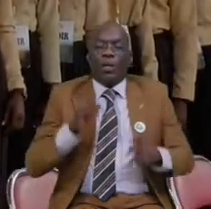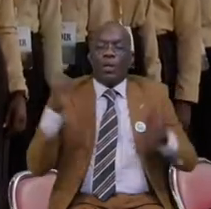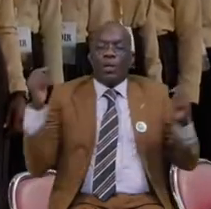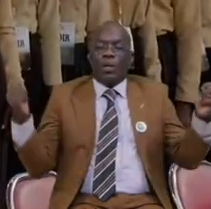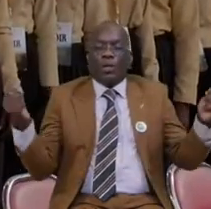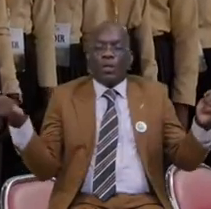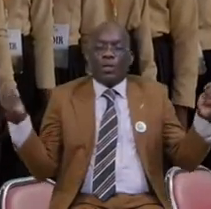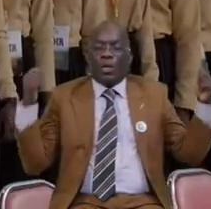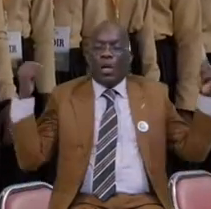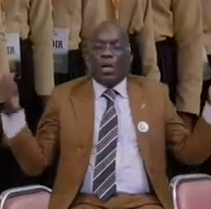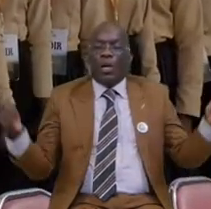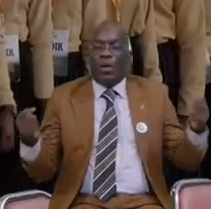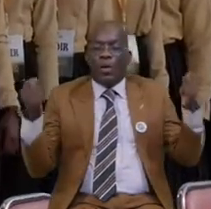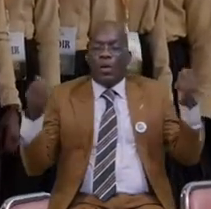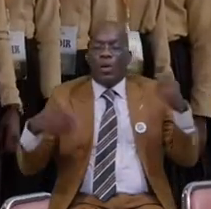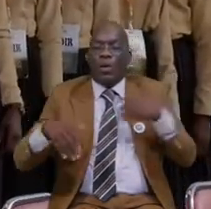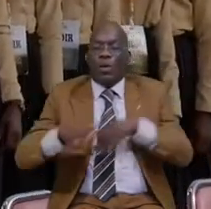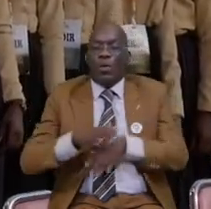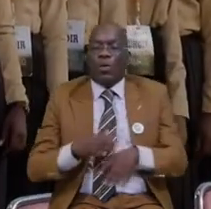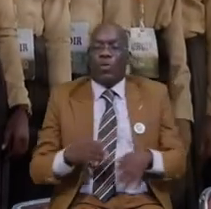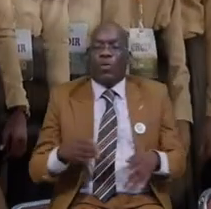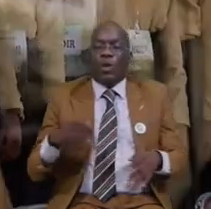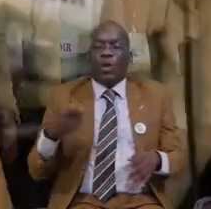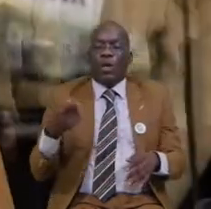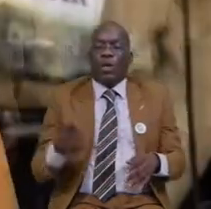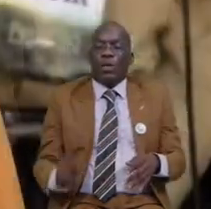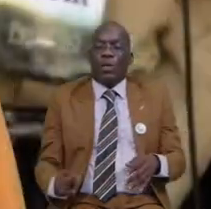triumphing over them in